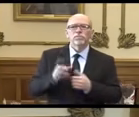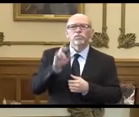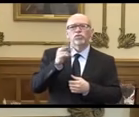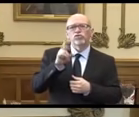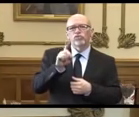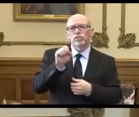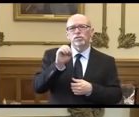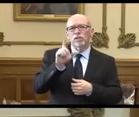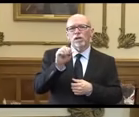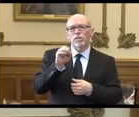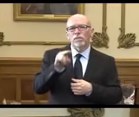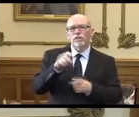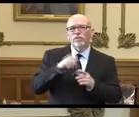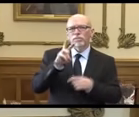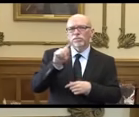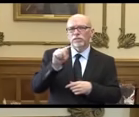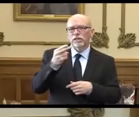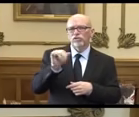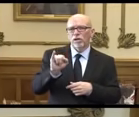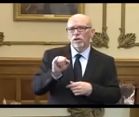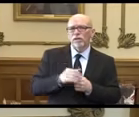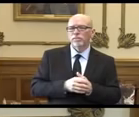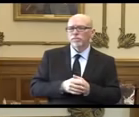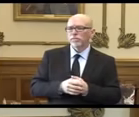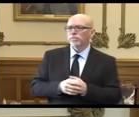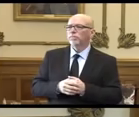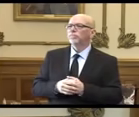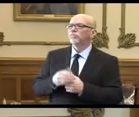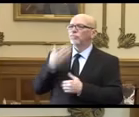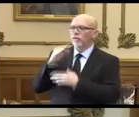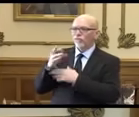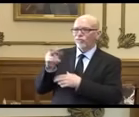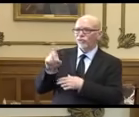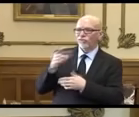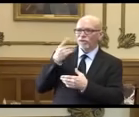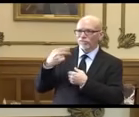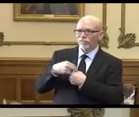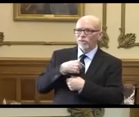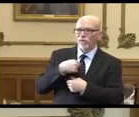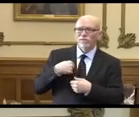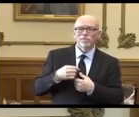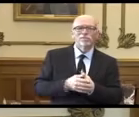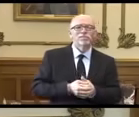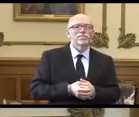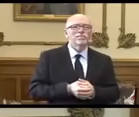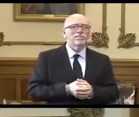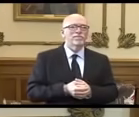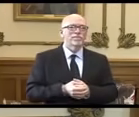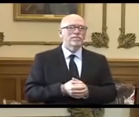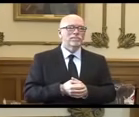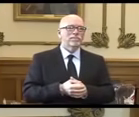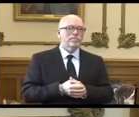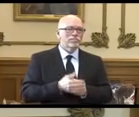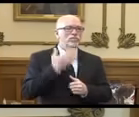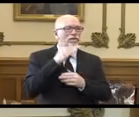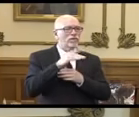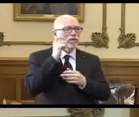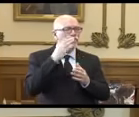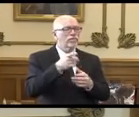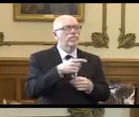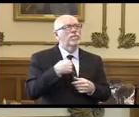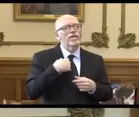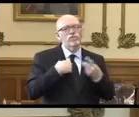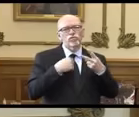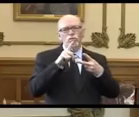Solomon, WTHI. Good afternoon, Richard. Thanks for joining us. Good afternoon, Governor. I have